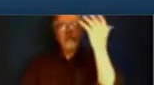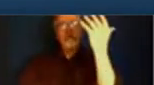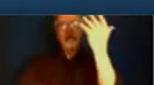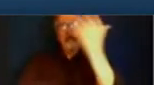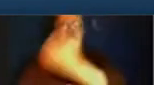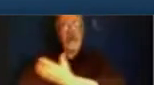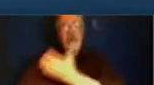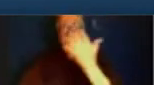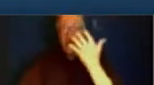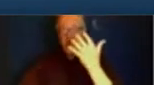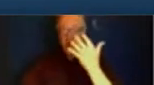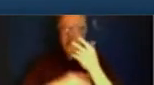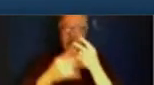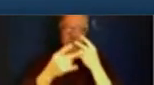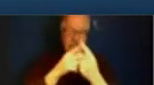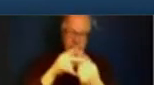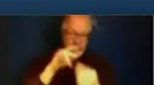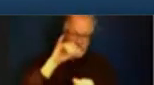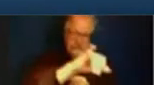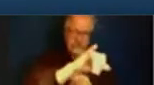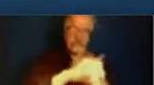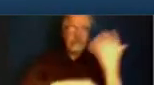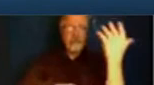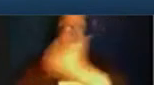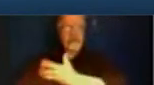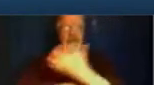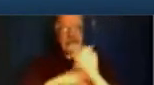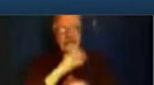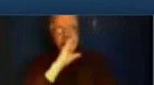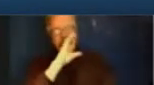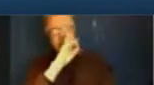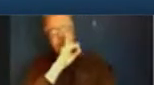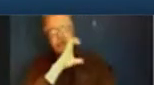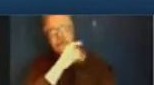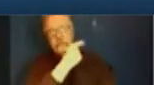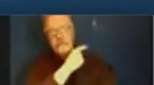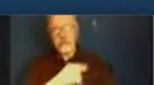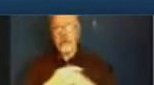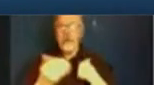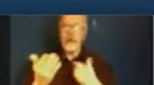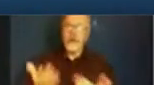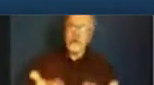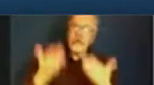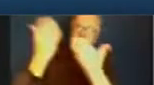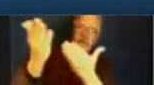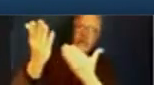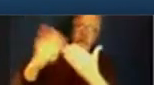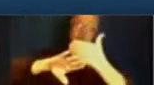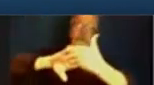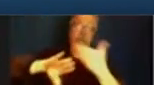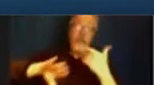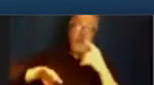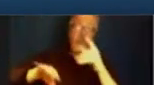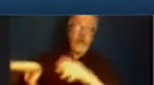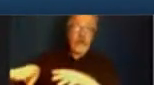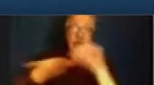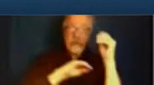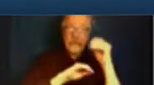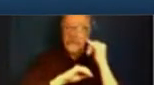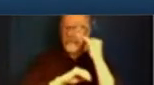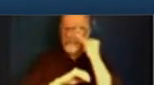then it is recommended if before you leave that quarantine period early that if you can, you get a test